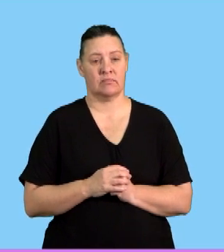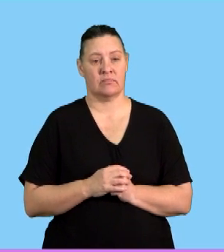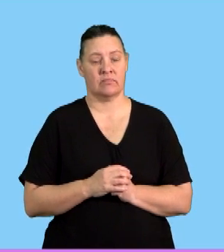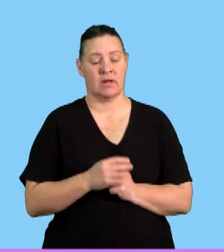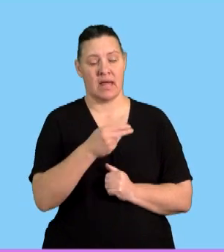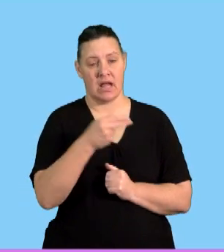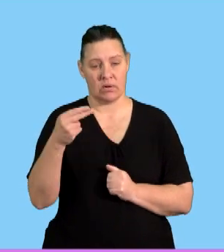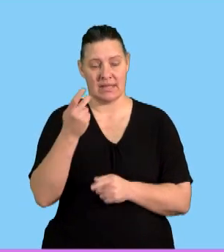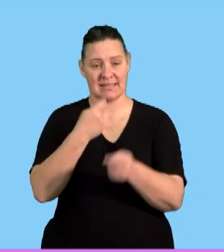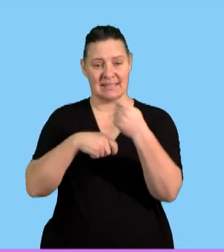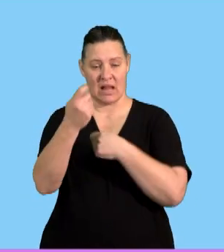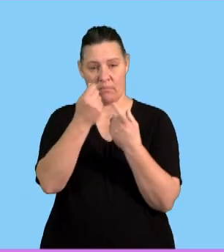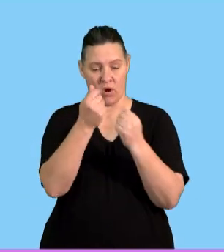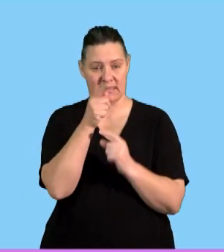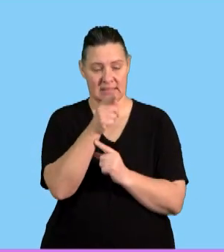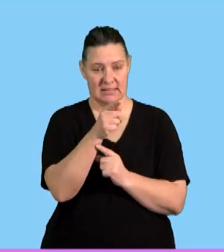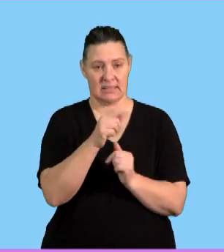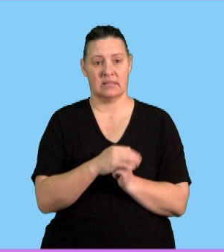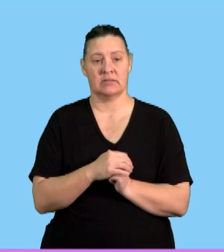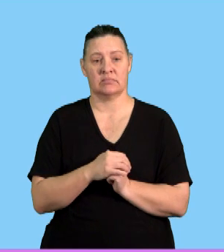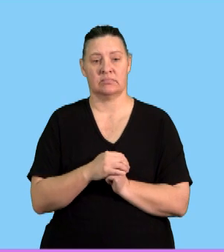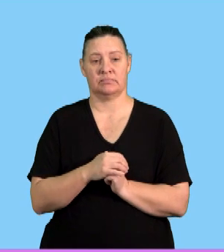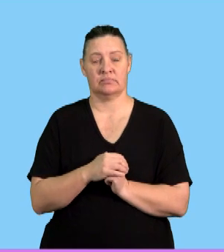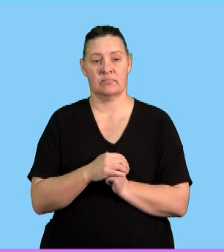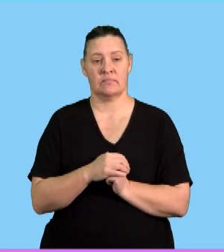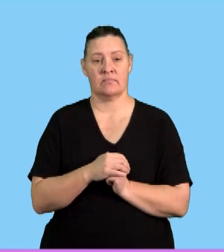is my selling price